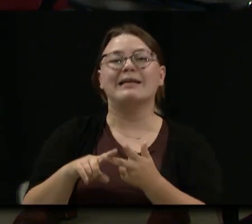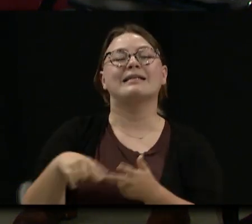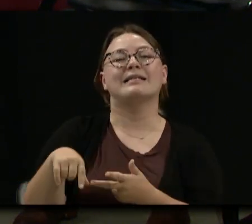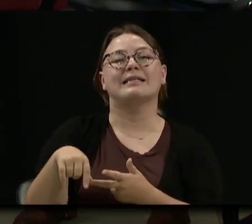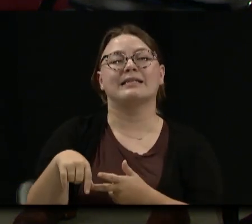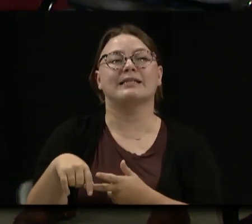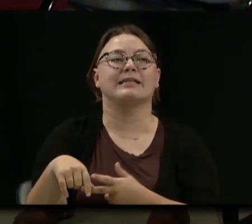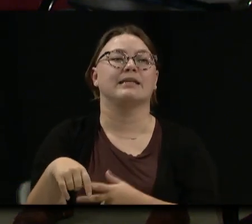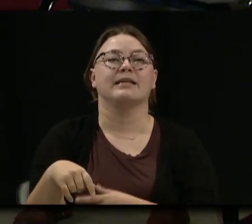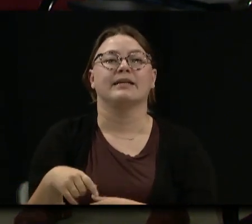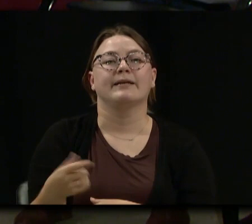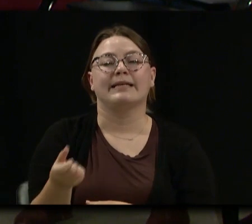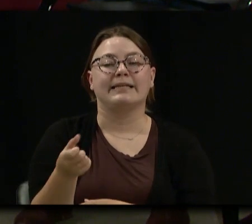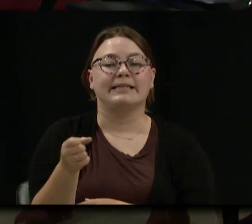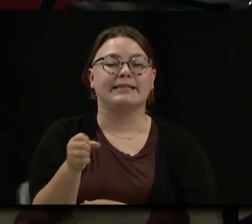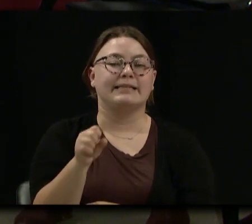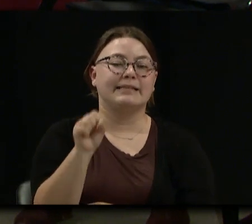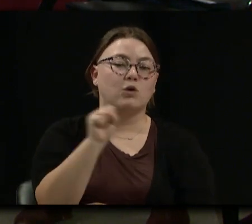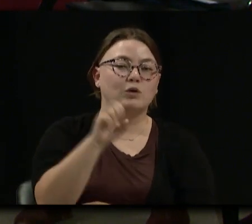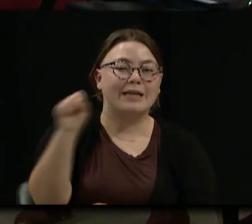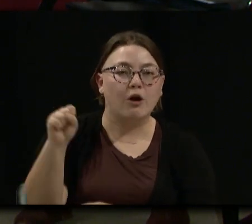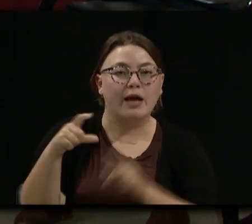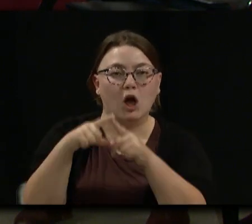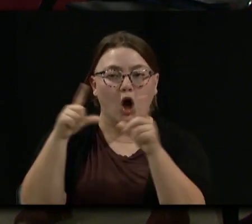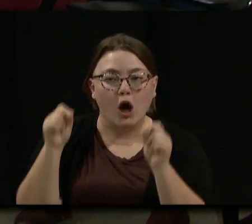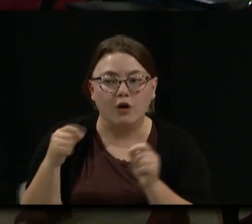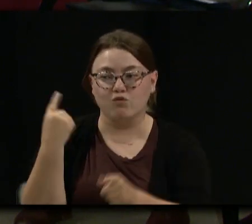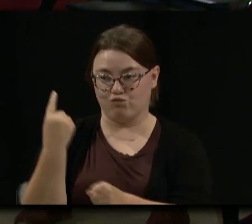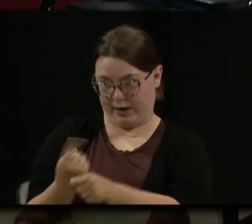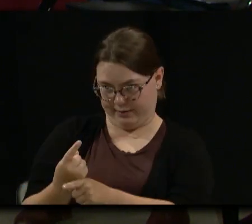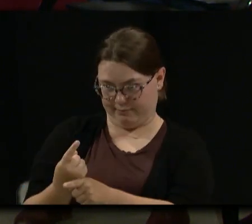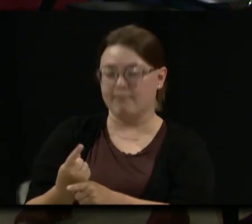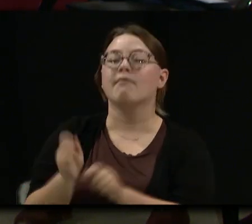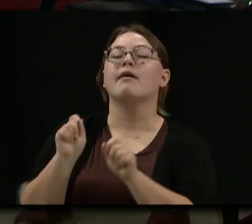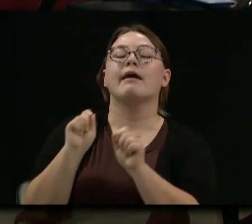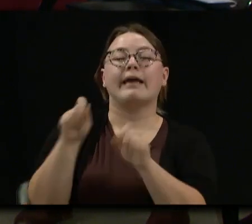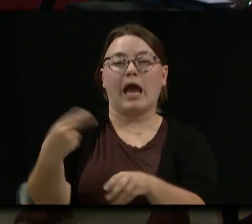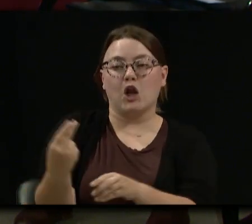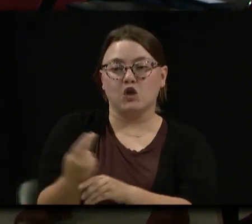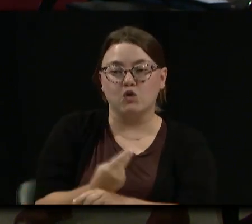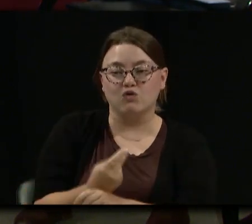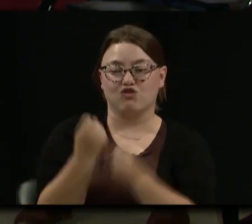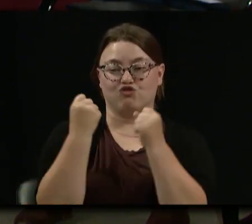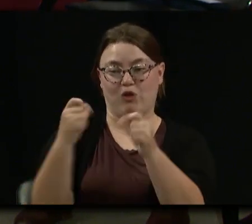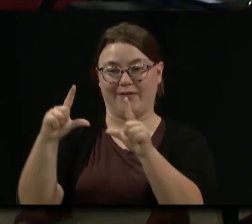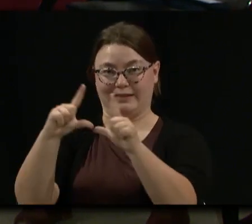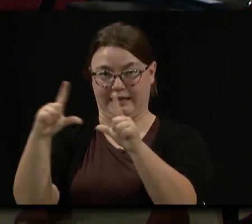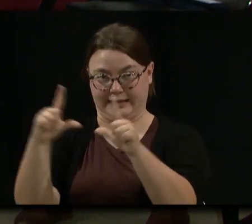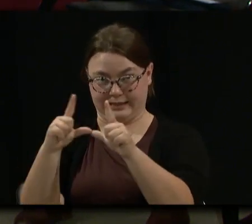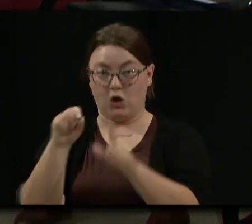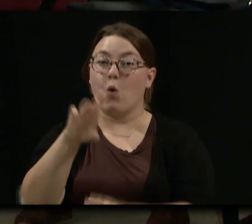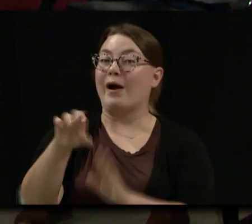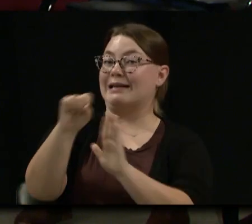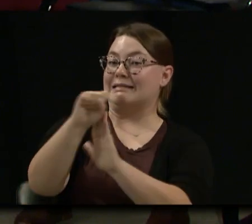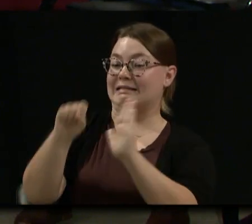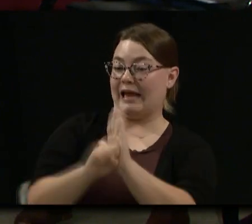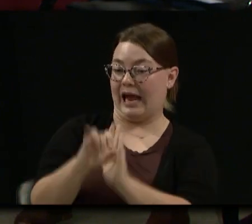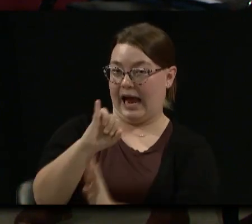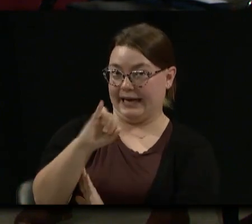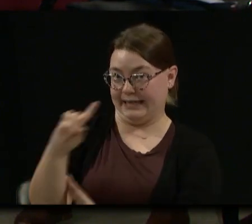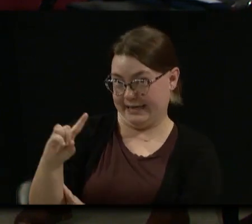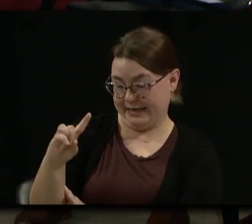they could use either a driver's license issued by the state or a state ID, again, issued by the state,